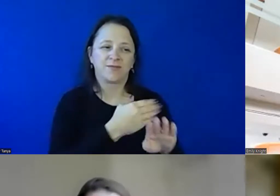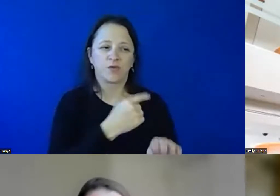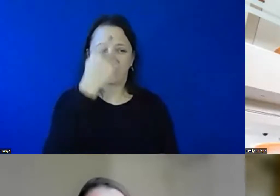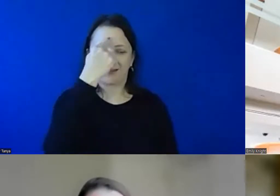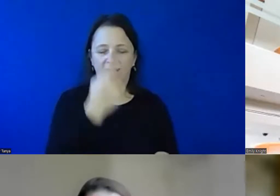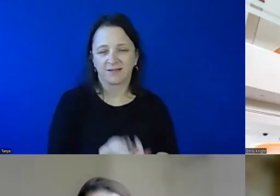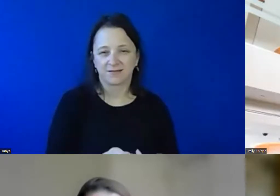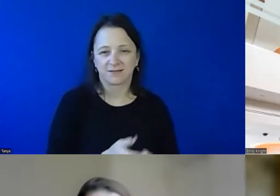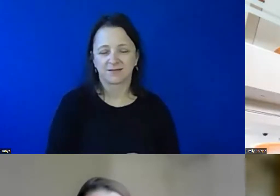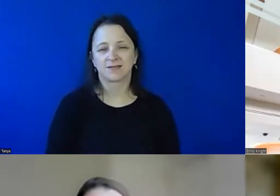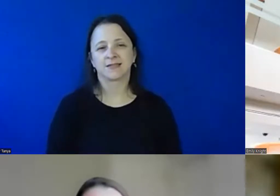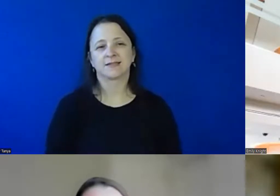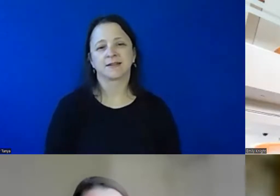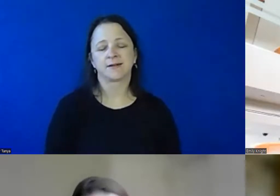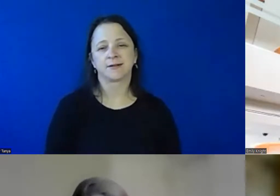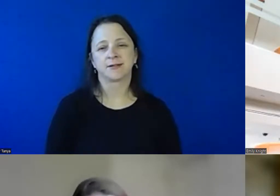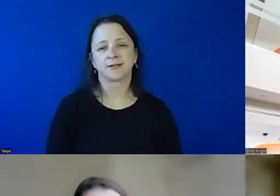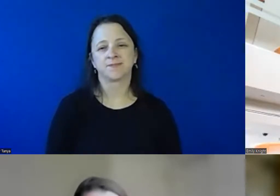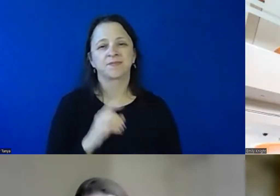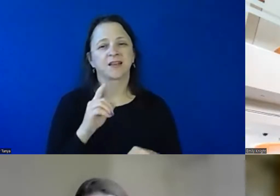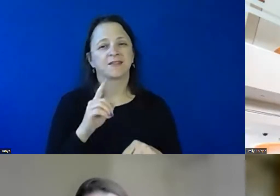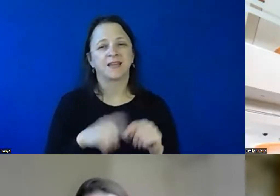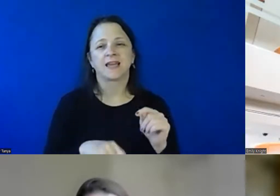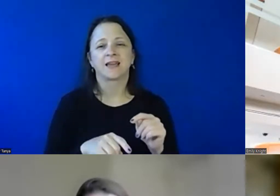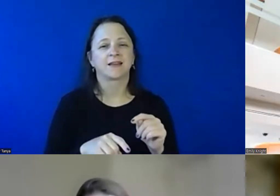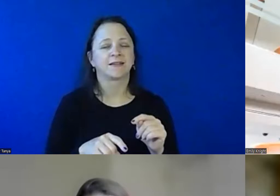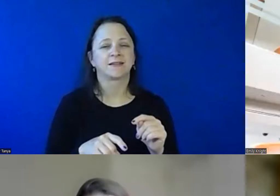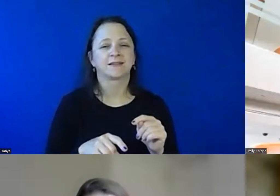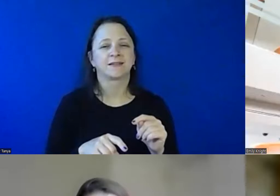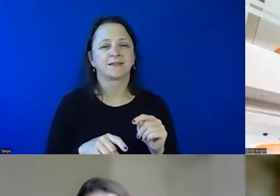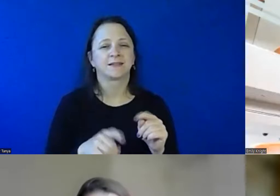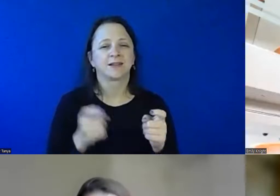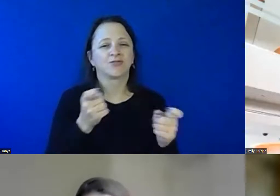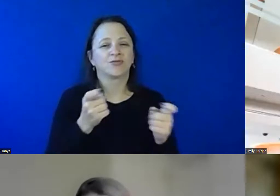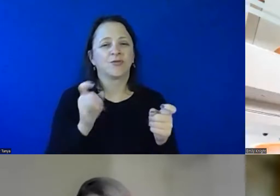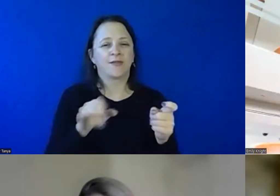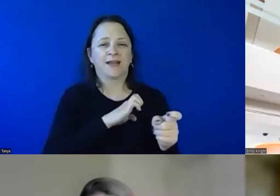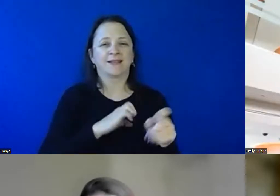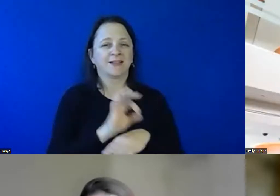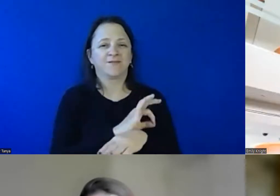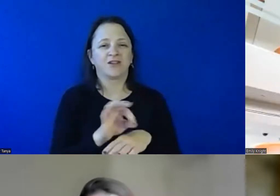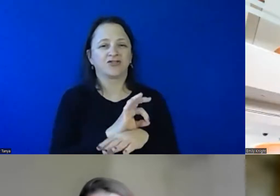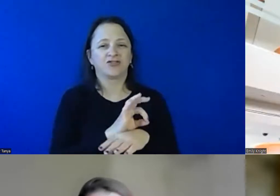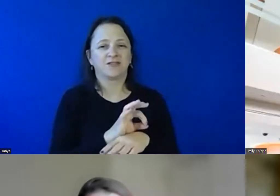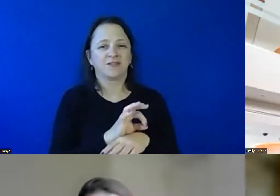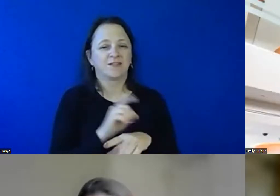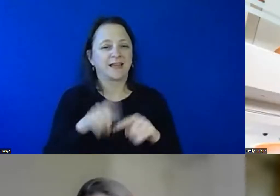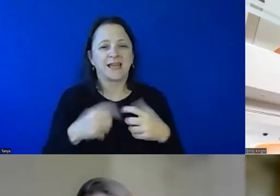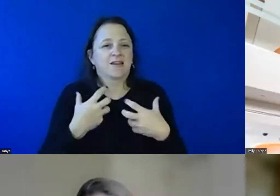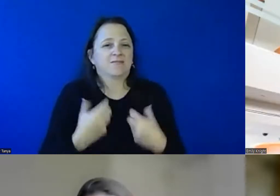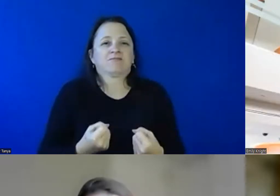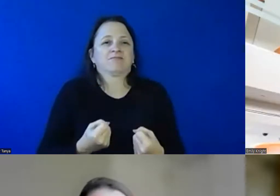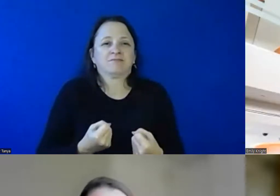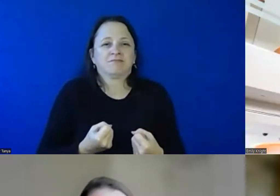think. They can't inhibit that executive function that Dr. Shamlian talked about. They can't inhibit